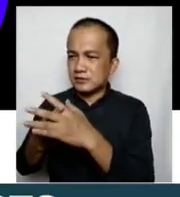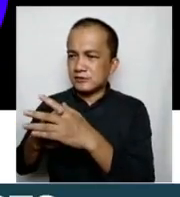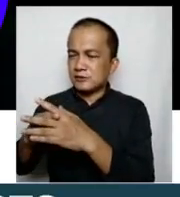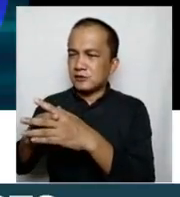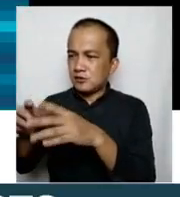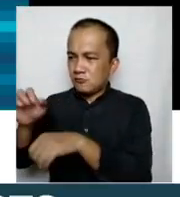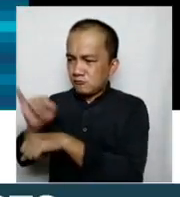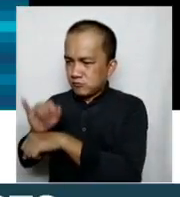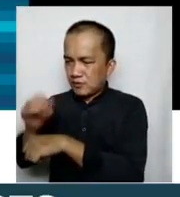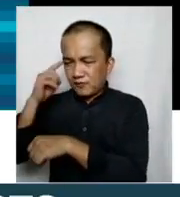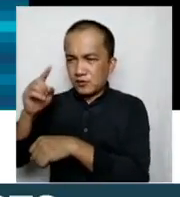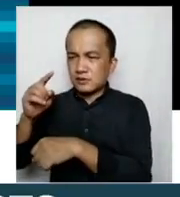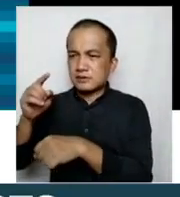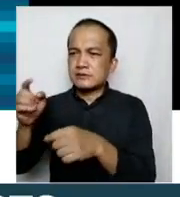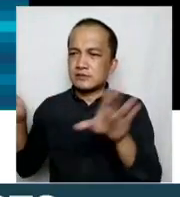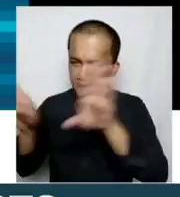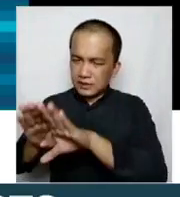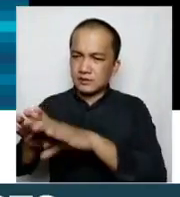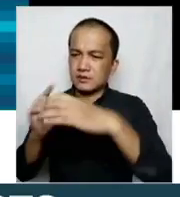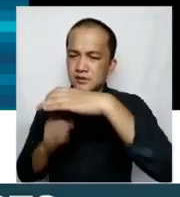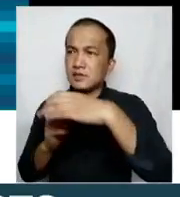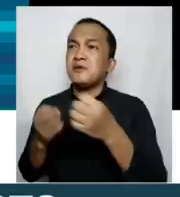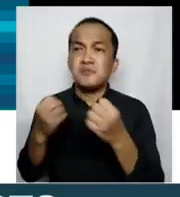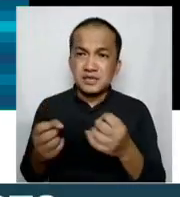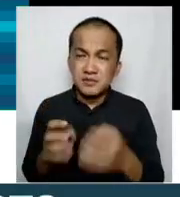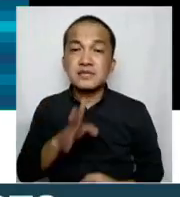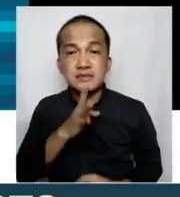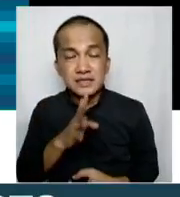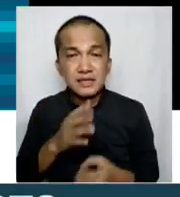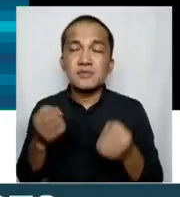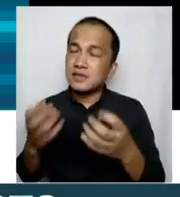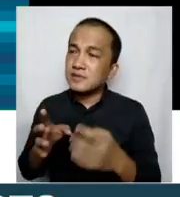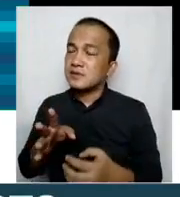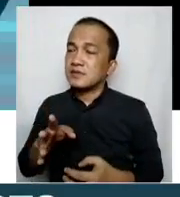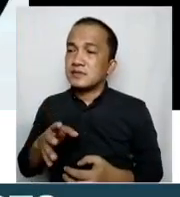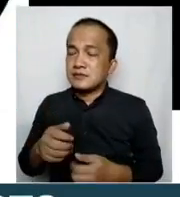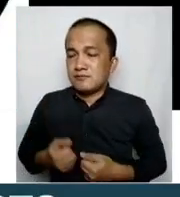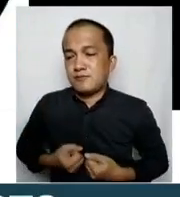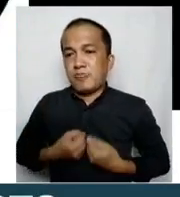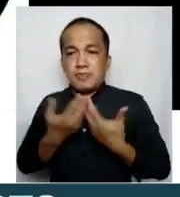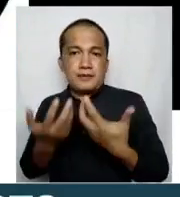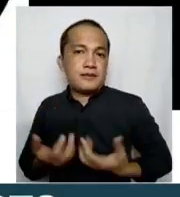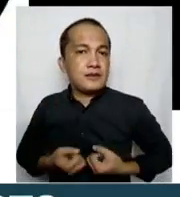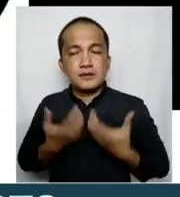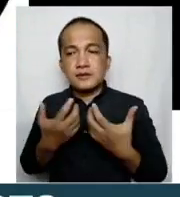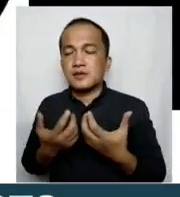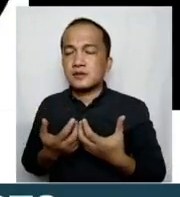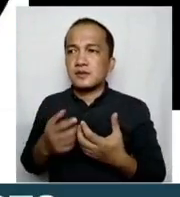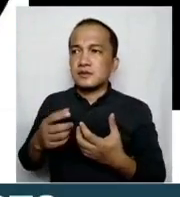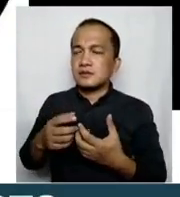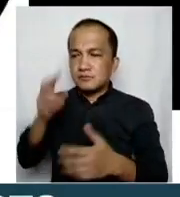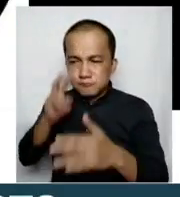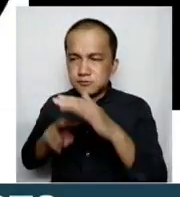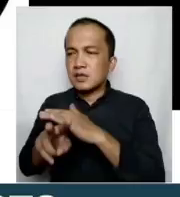of ABS-CBN. Marami pong nagsalita, marami nagpahayag ng kanilang ng kanilang apprehensions and anger over